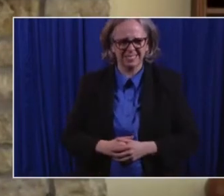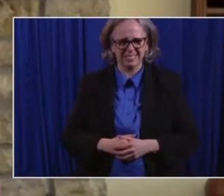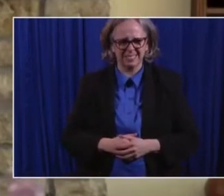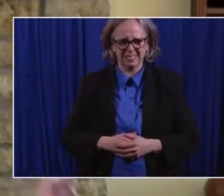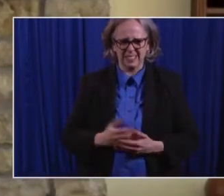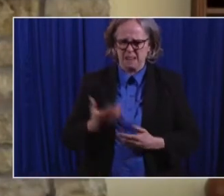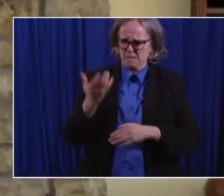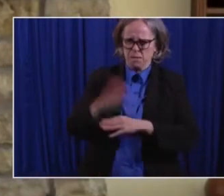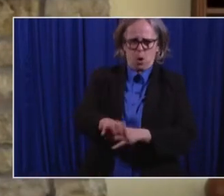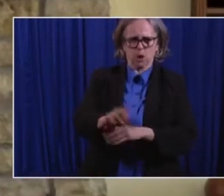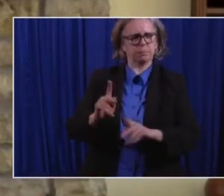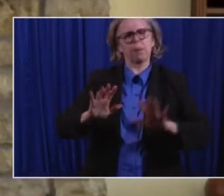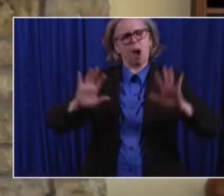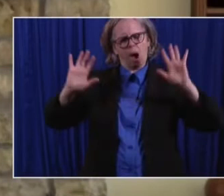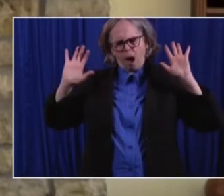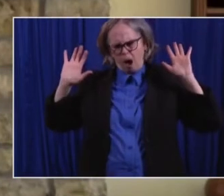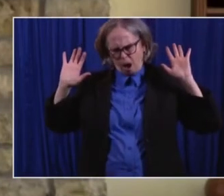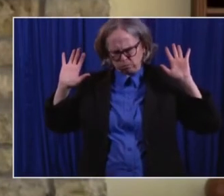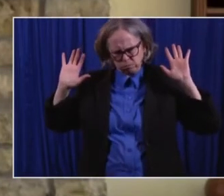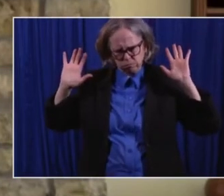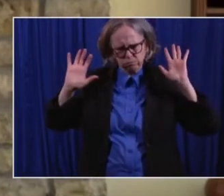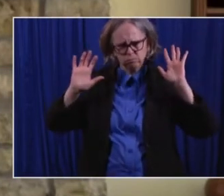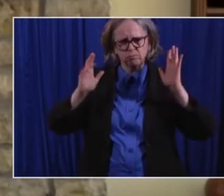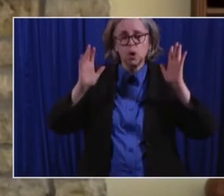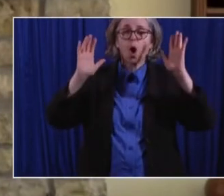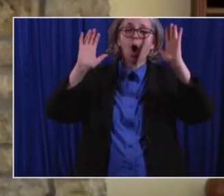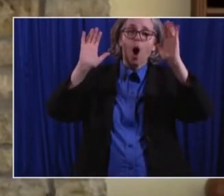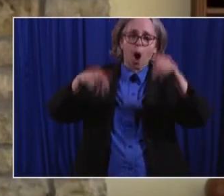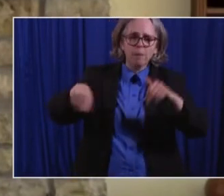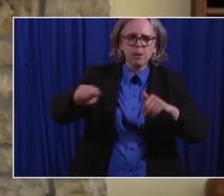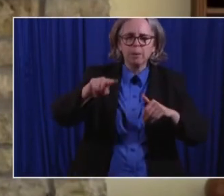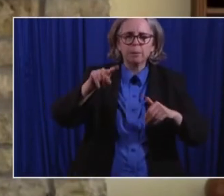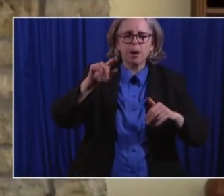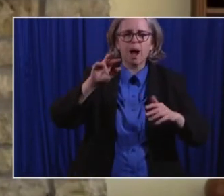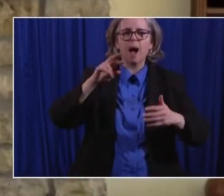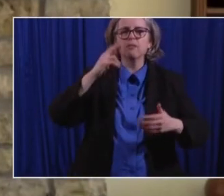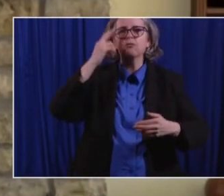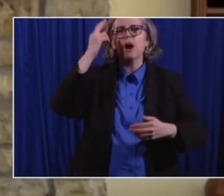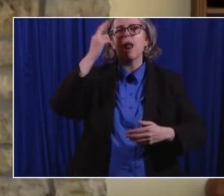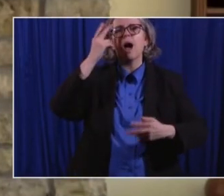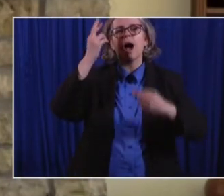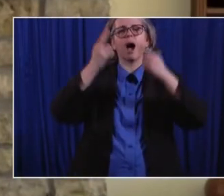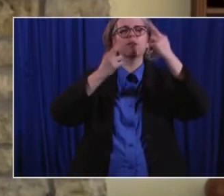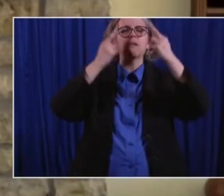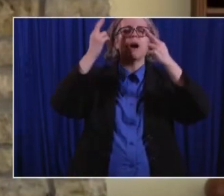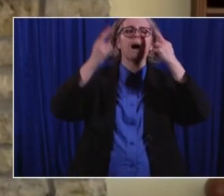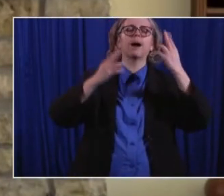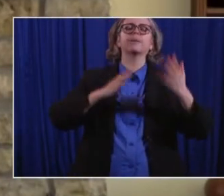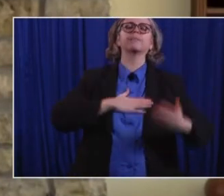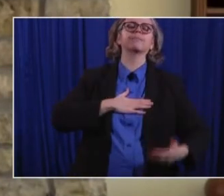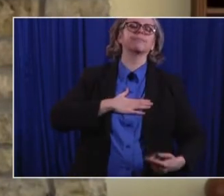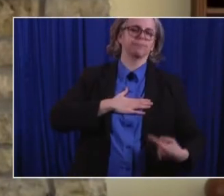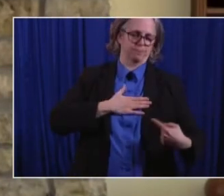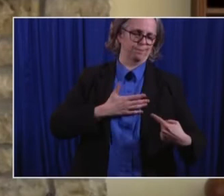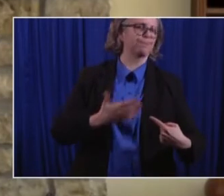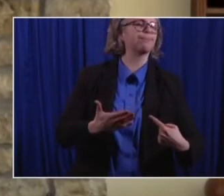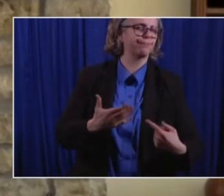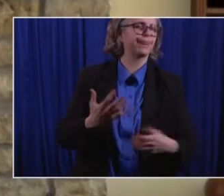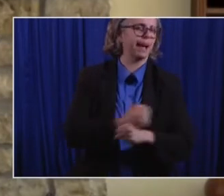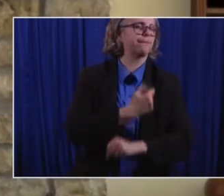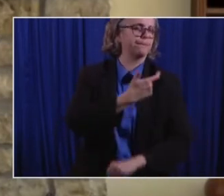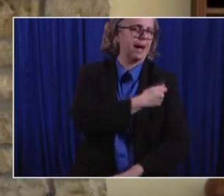education and understanding, I think more and more people will want it. So thank you. Next question is from Nathan Hart